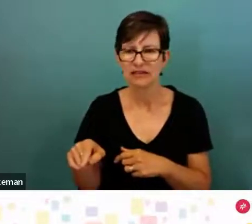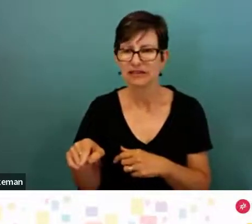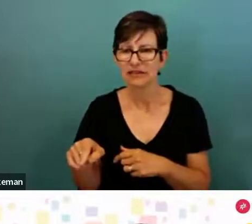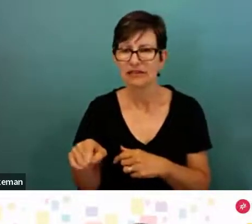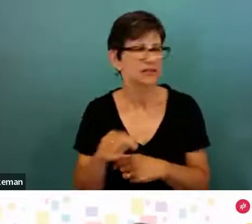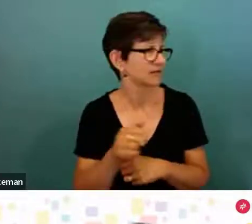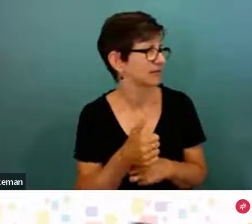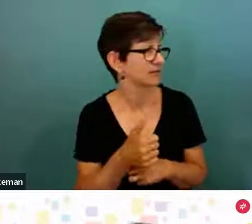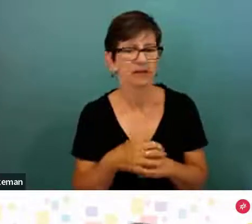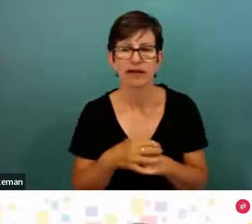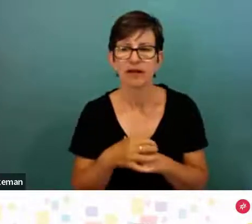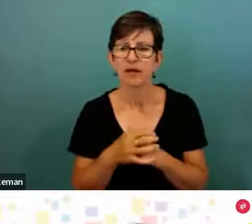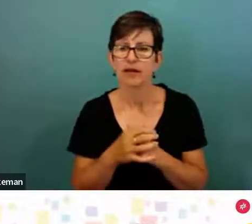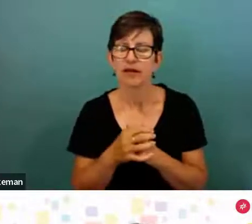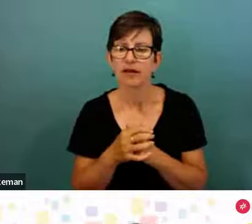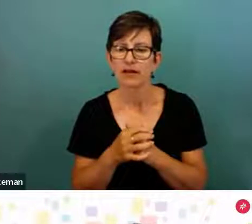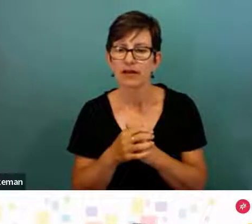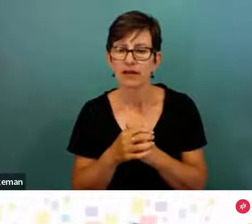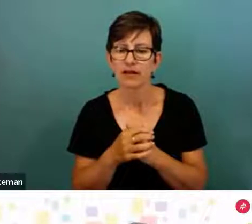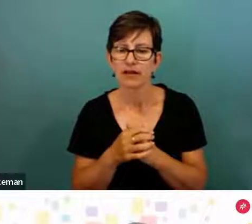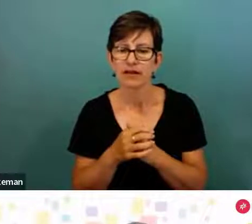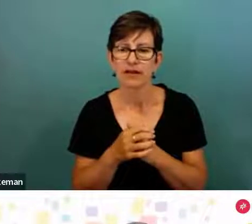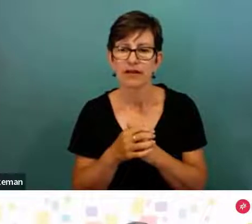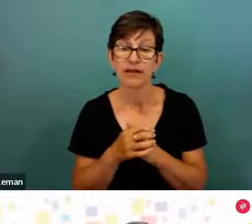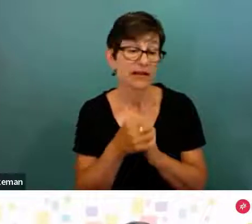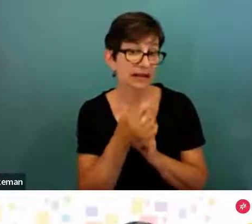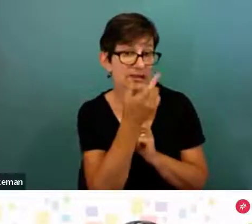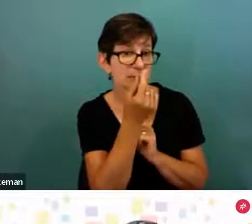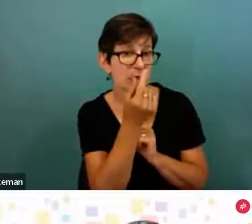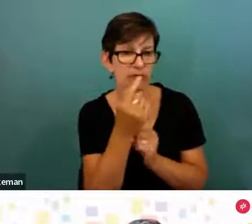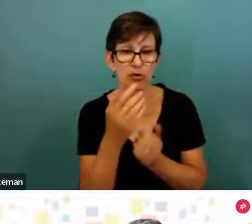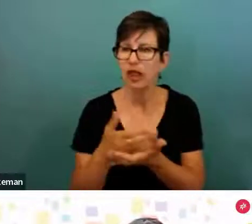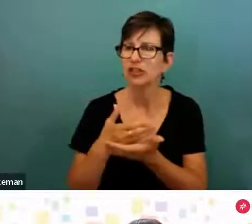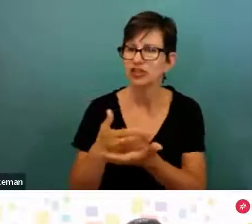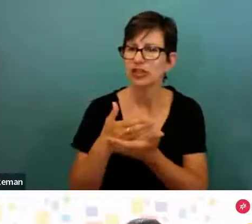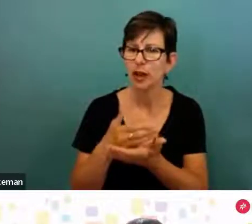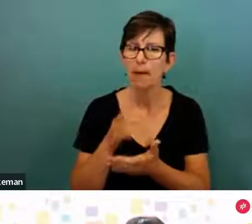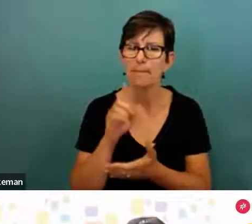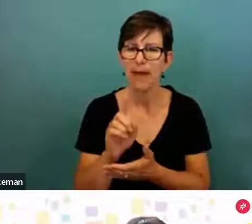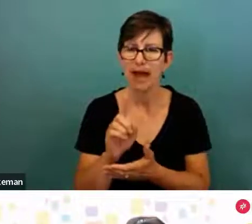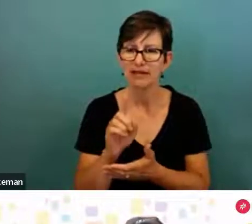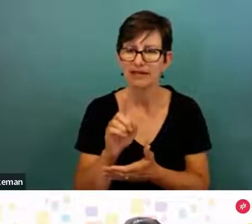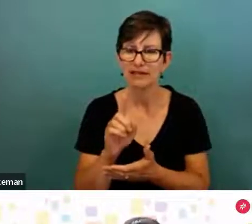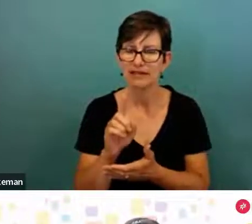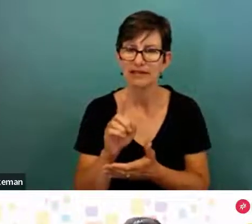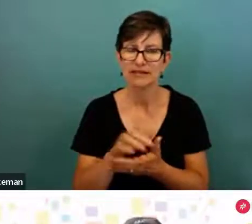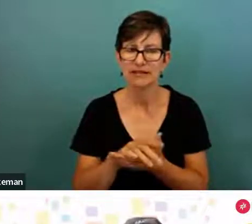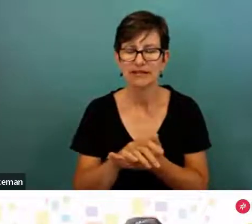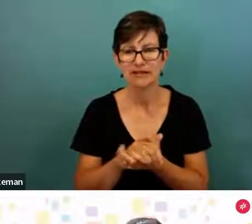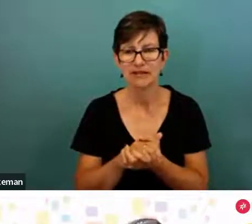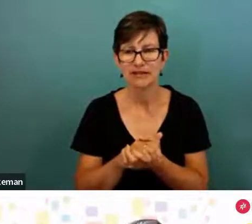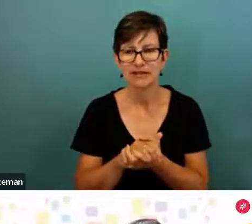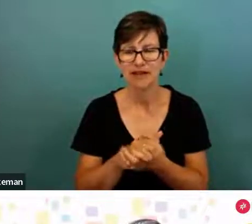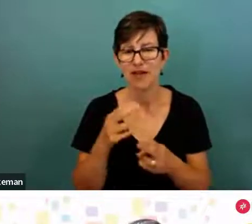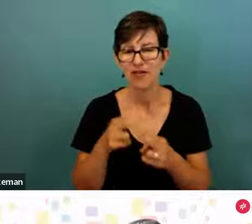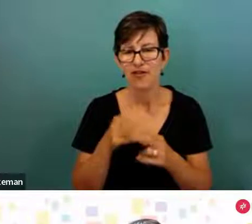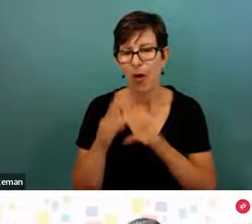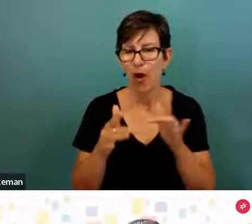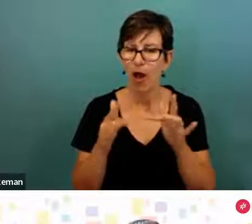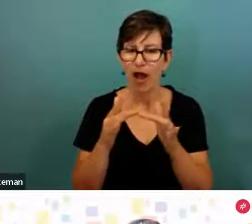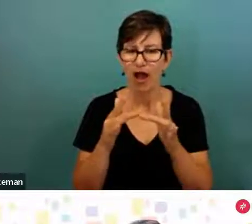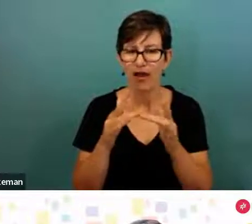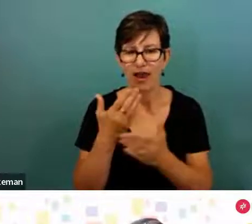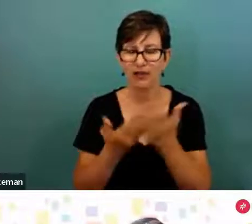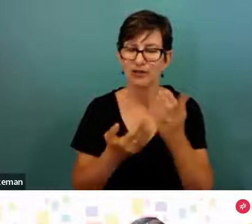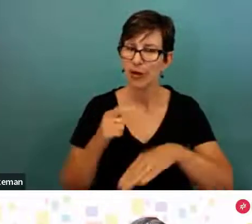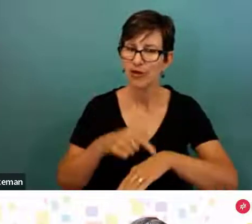So this is a possibility, but in the spirit of online storytime,